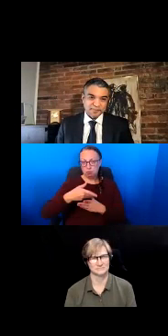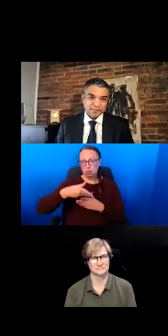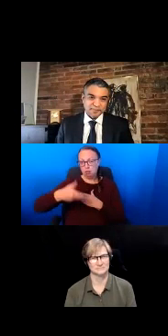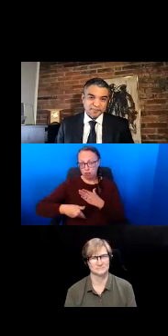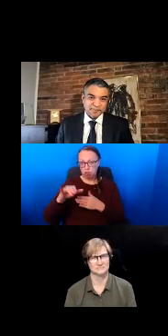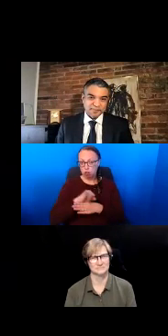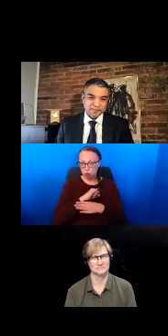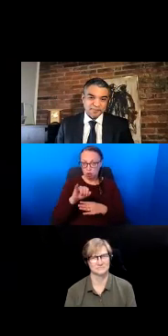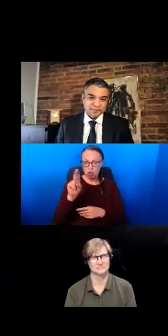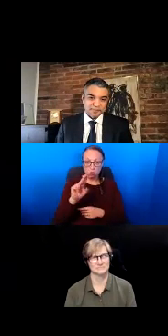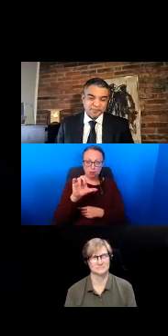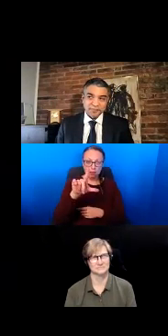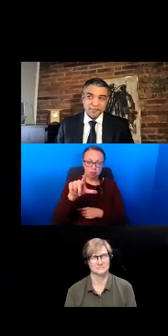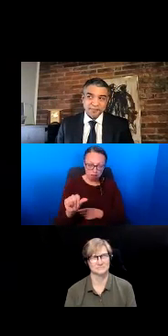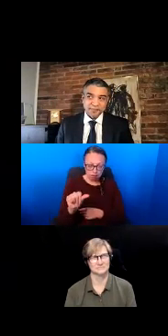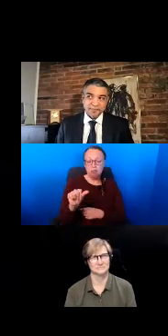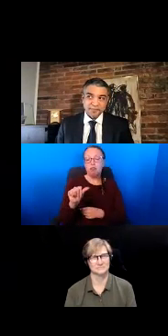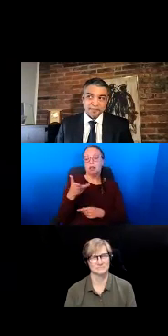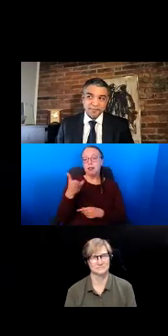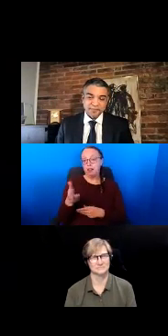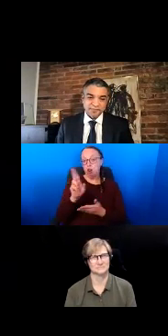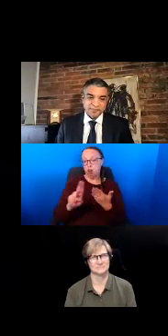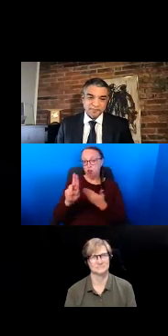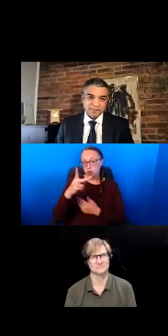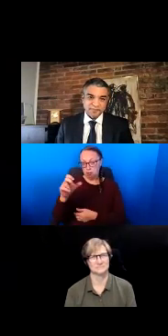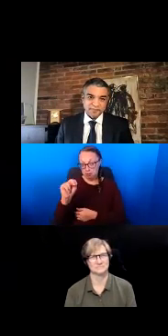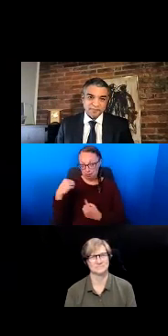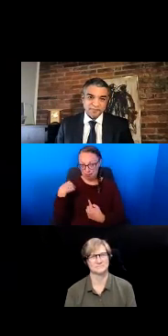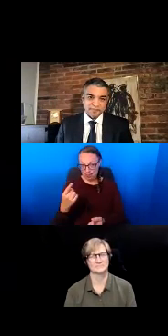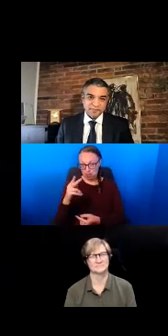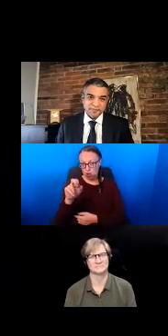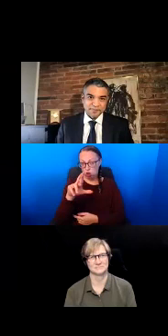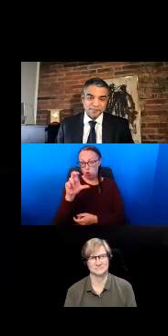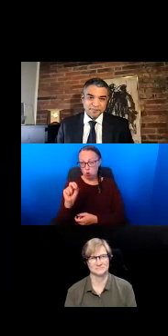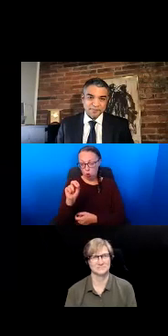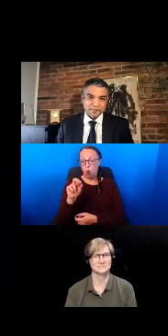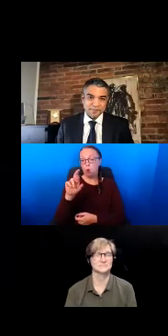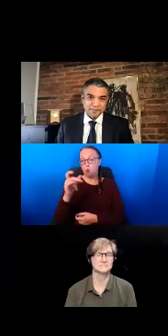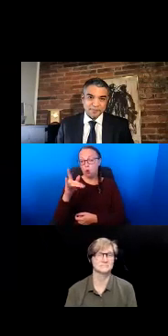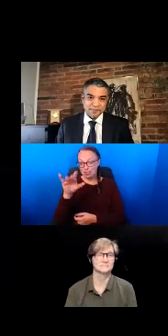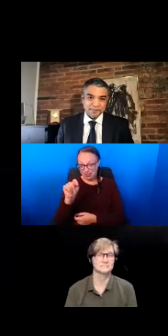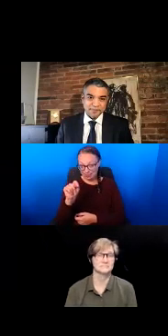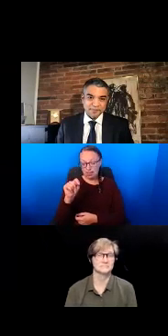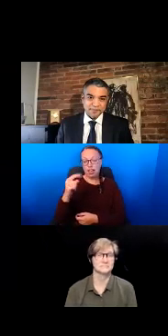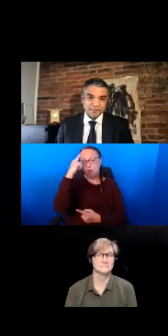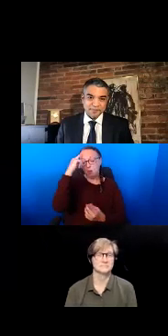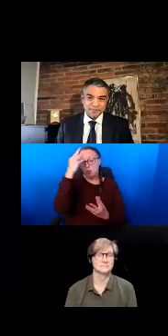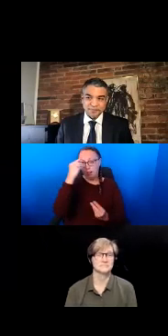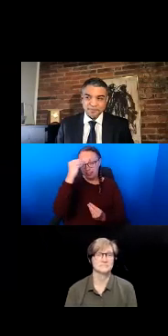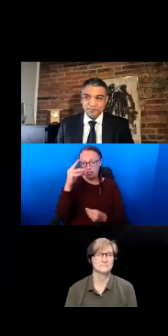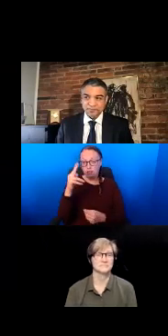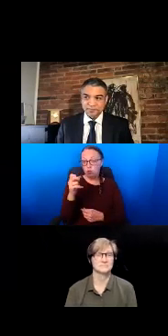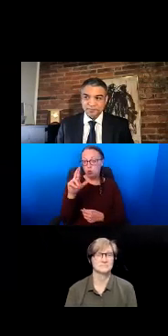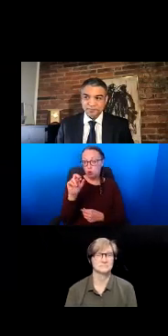internship at UCLA and has been at UPenn since as a neurology resident, a fellow in cognitive neurology, and now as